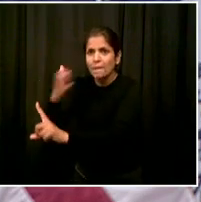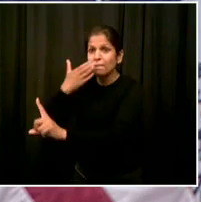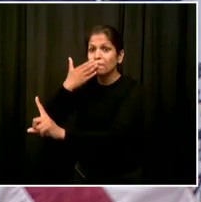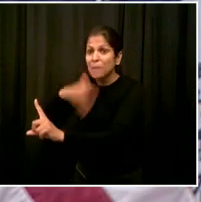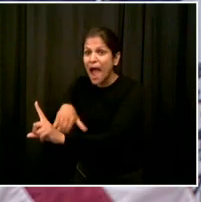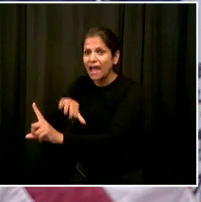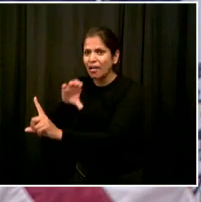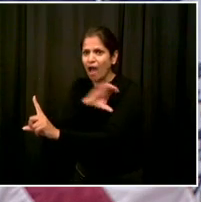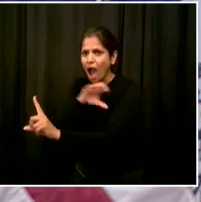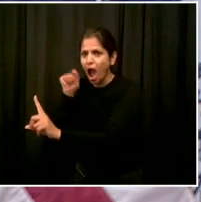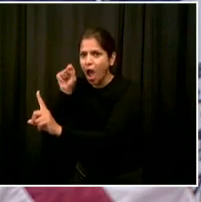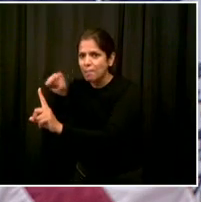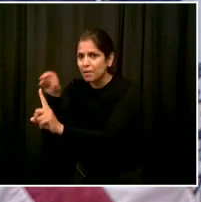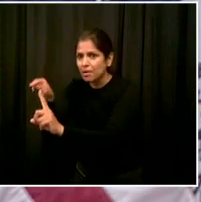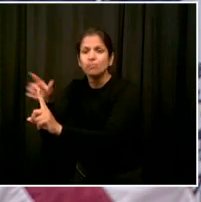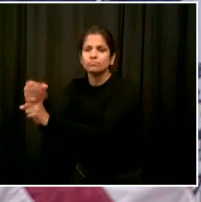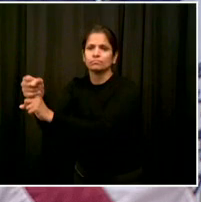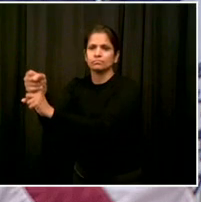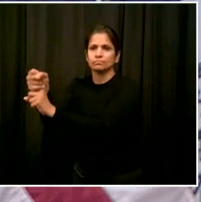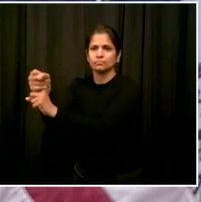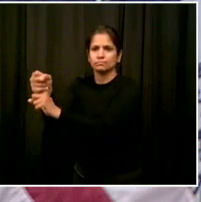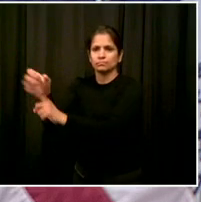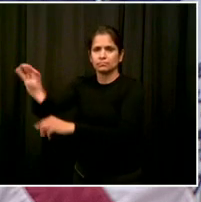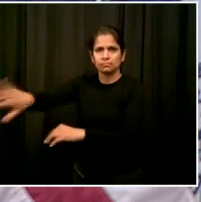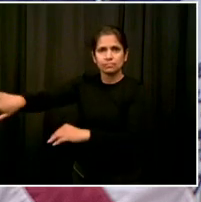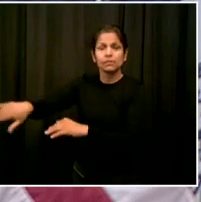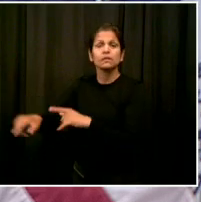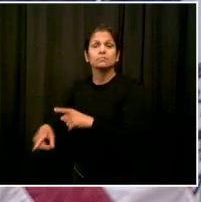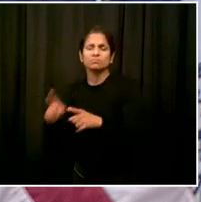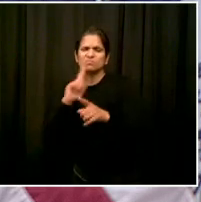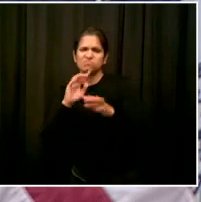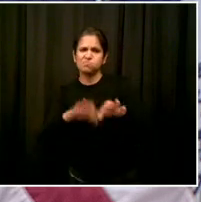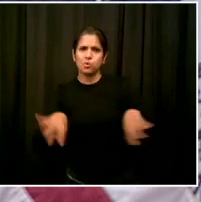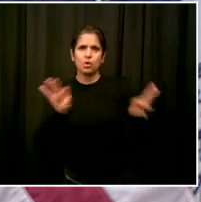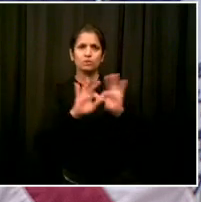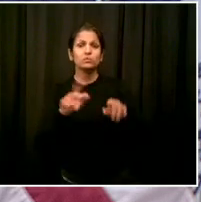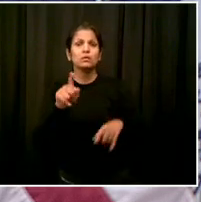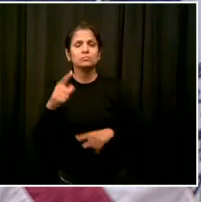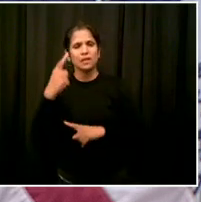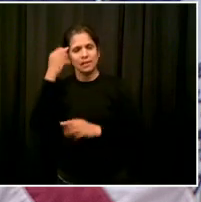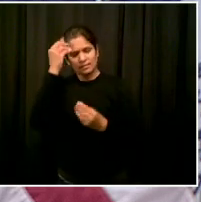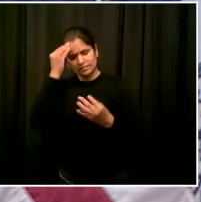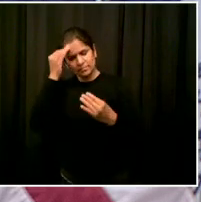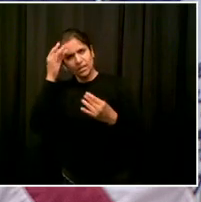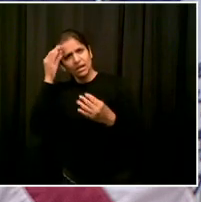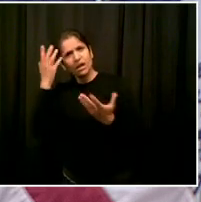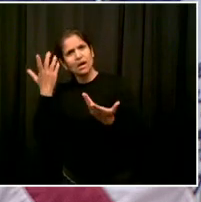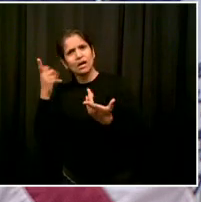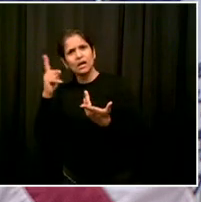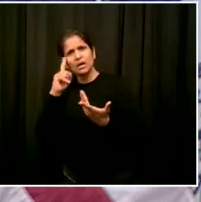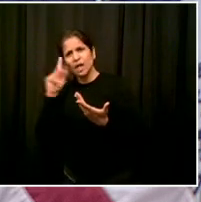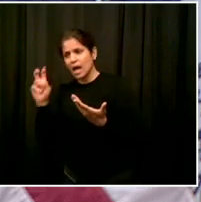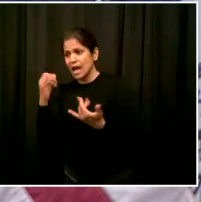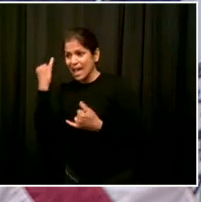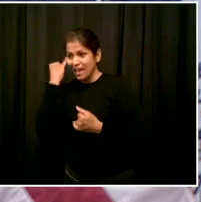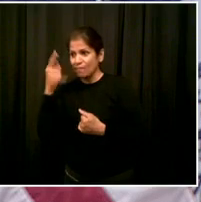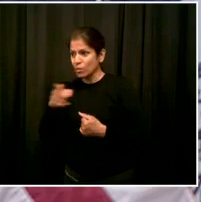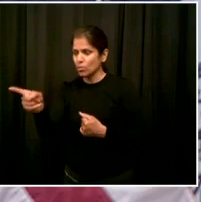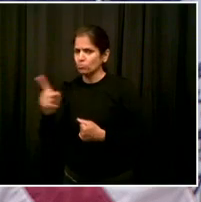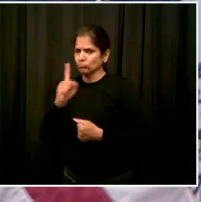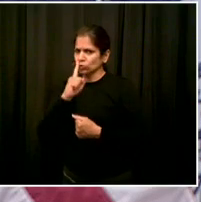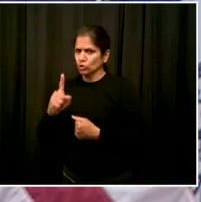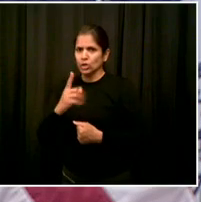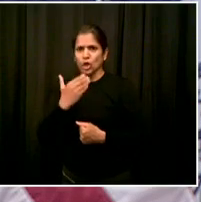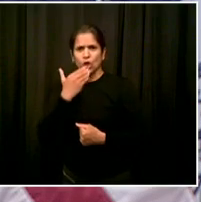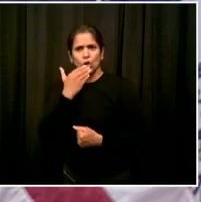that represents all New York City and represents a more reform-minded view of policing, because we have to break